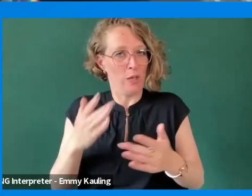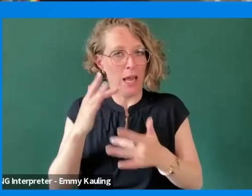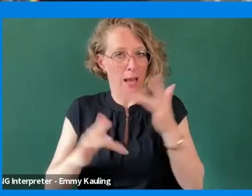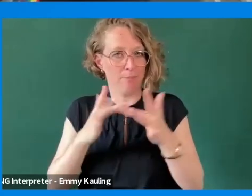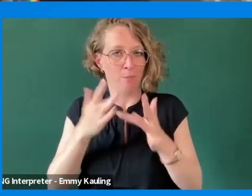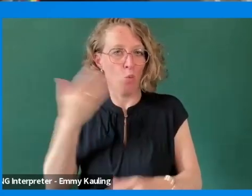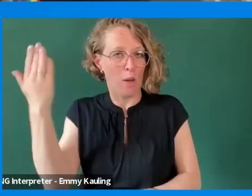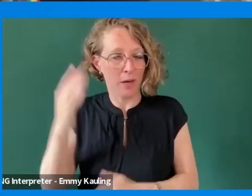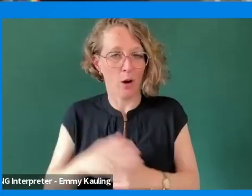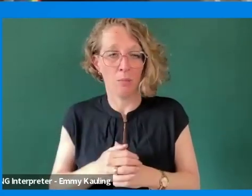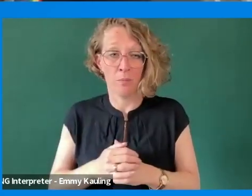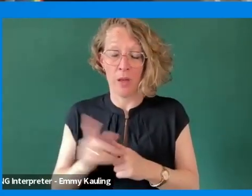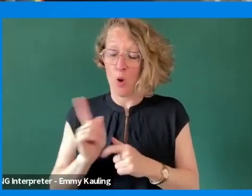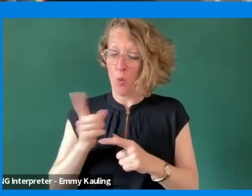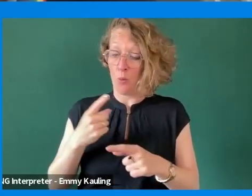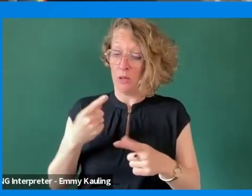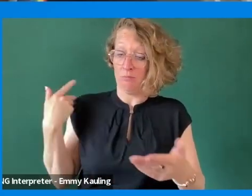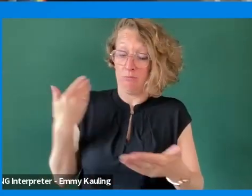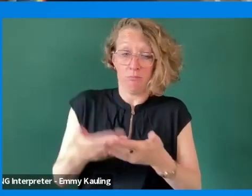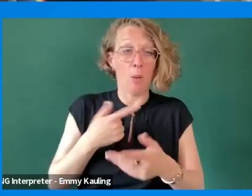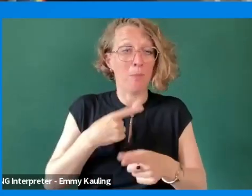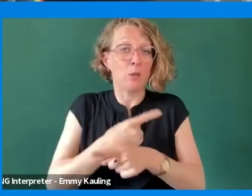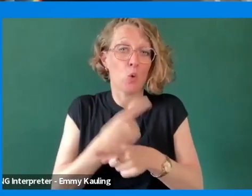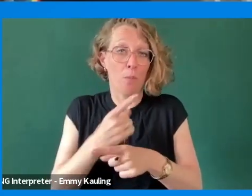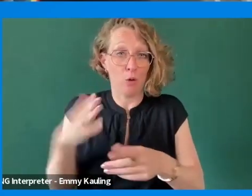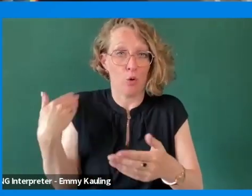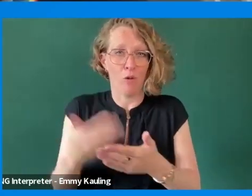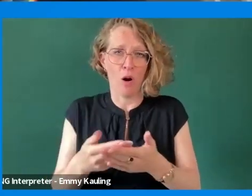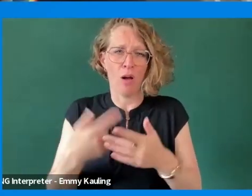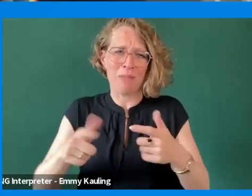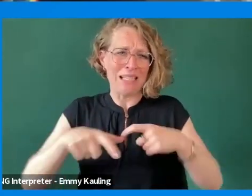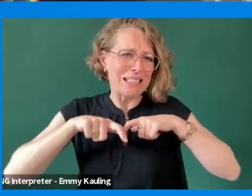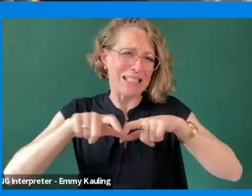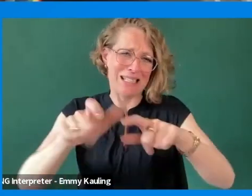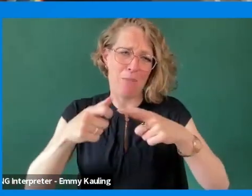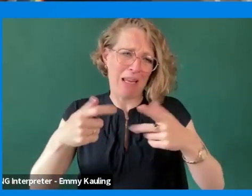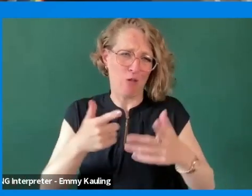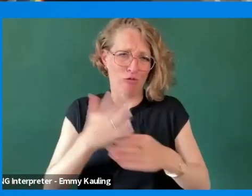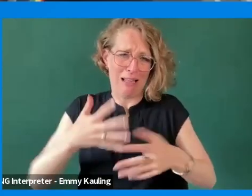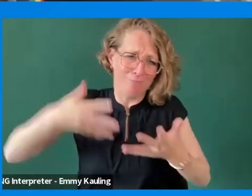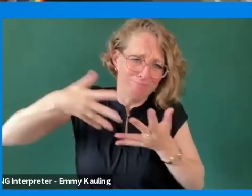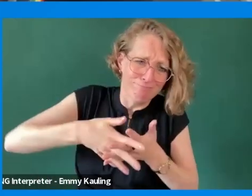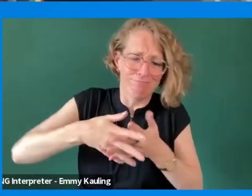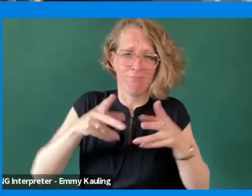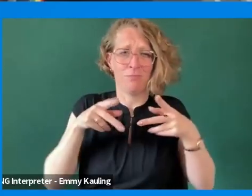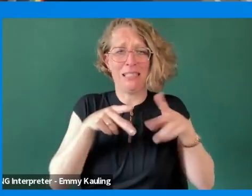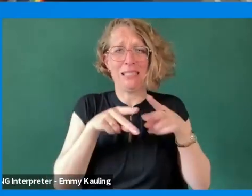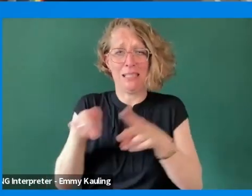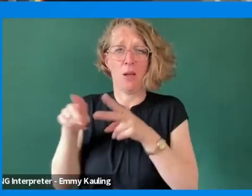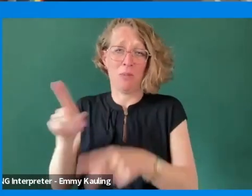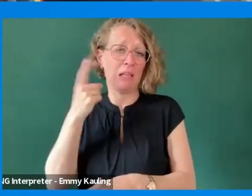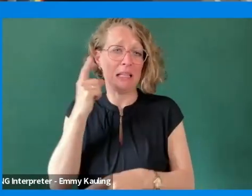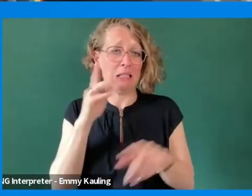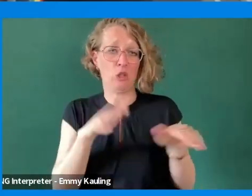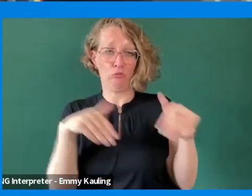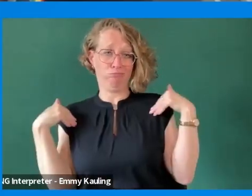The issues that we've been discussing are systemic and long-standing in the research and innovation community, and it's easy to stand back